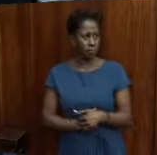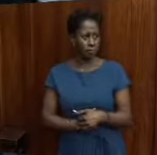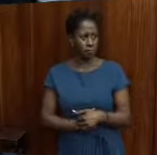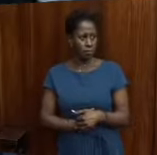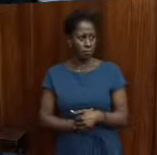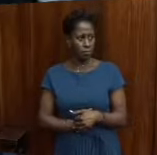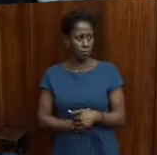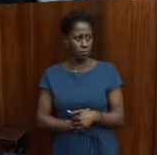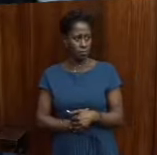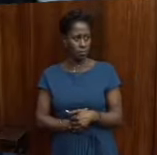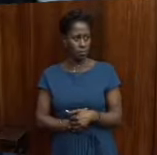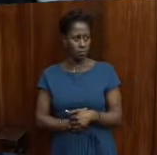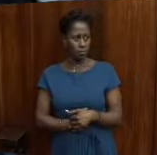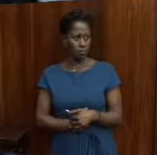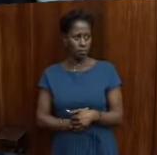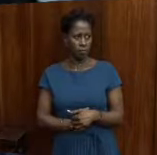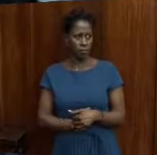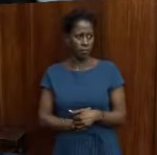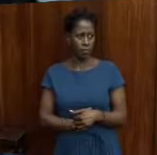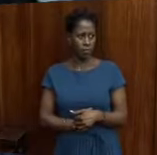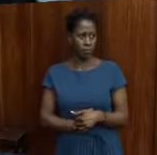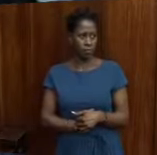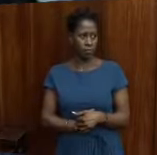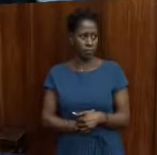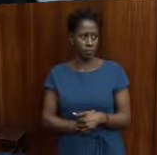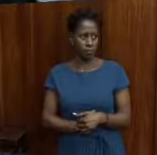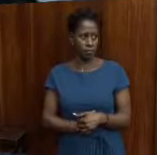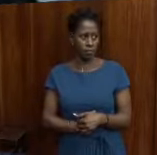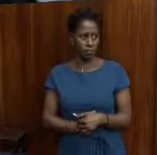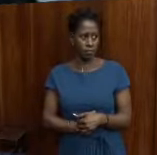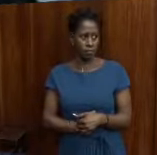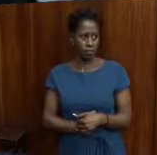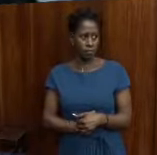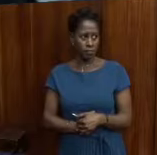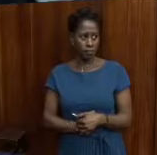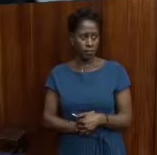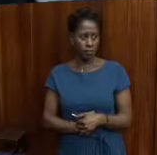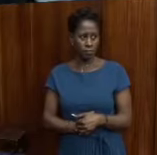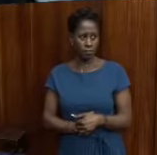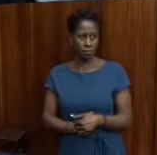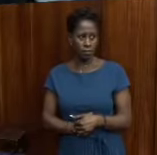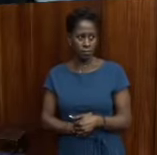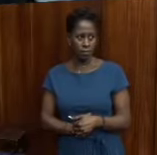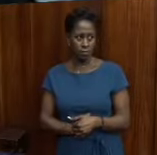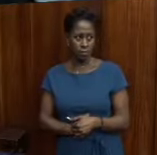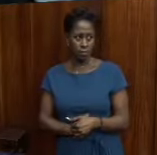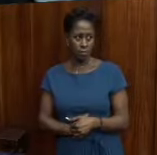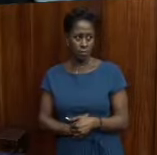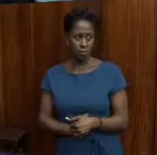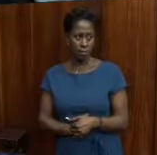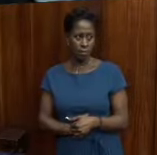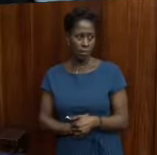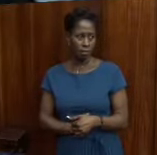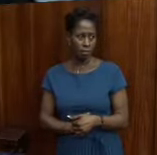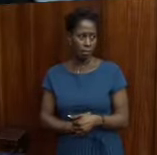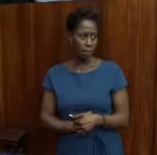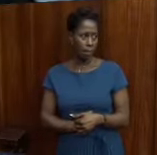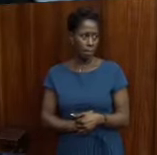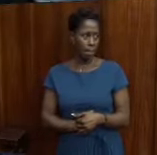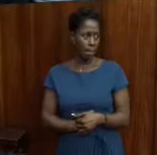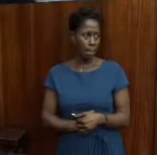the sediment disposal area, and JCD 2, to undertake the desilting around the second abstraction port and other additional